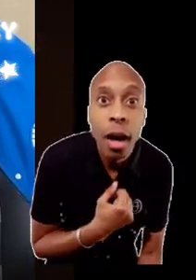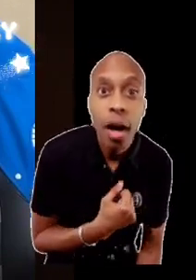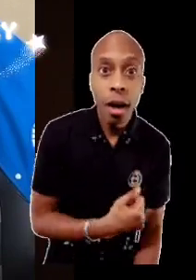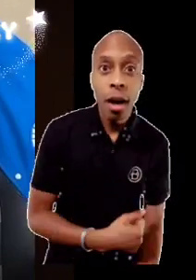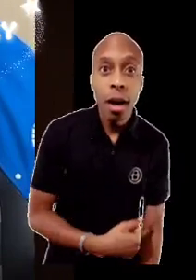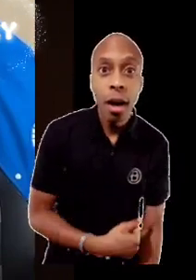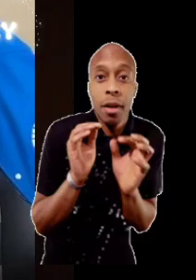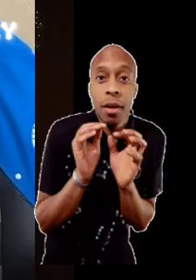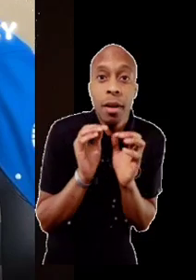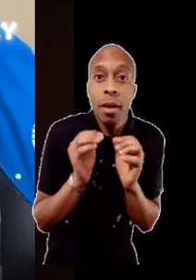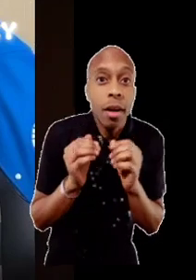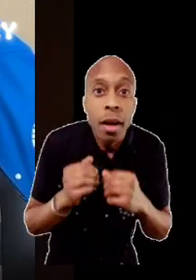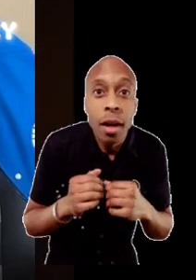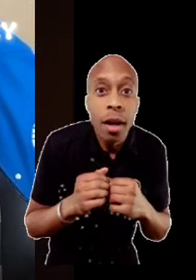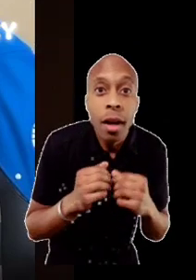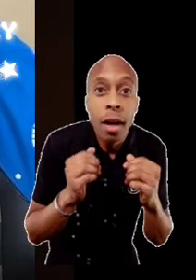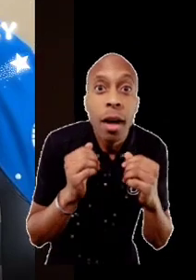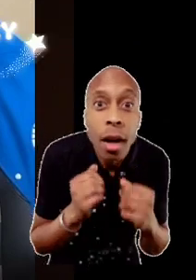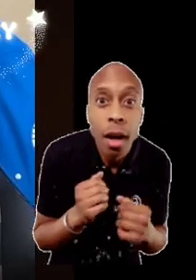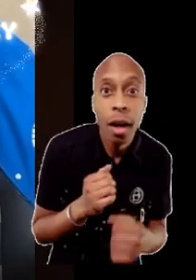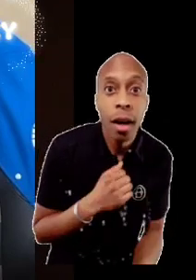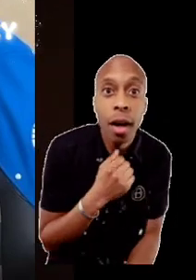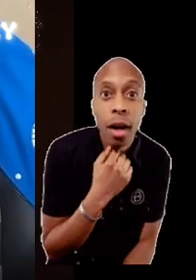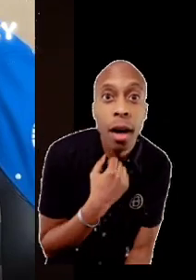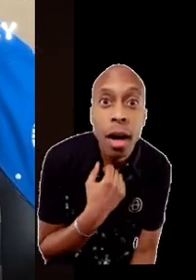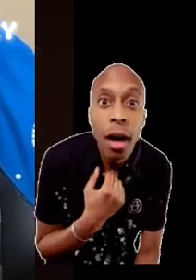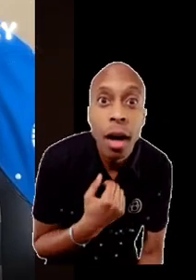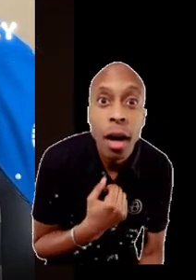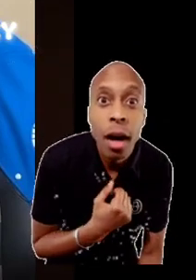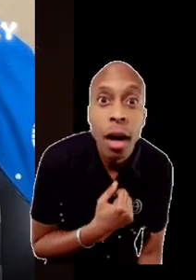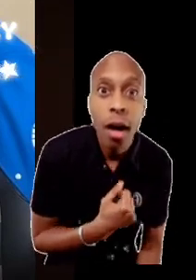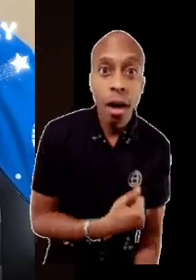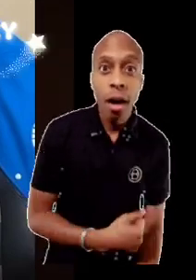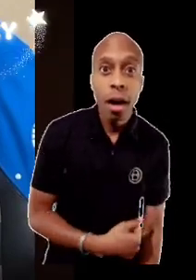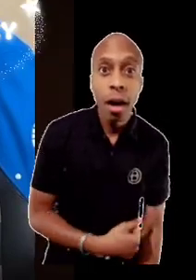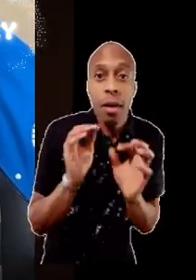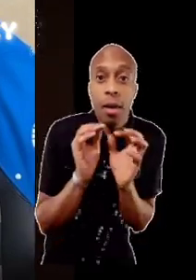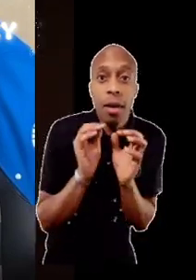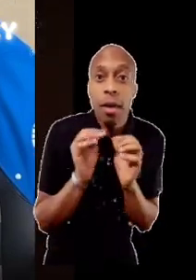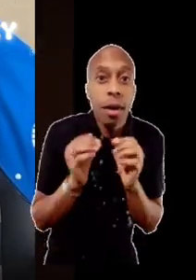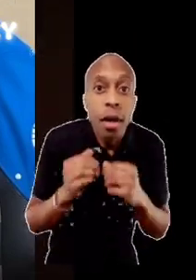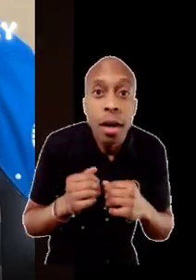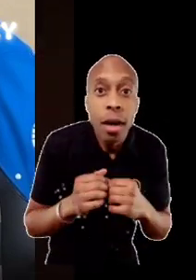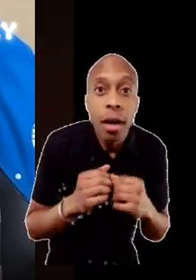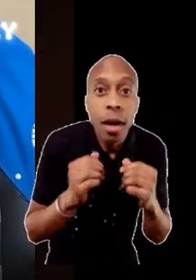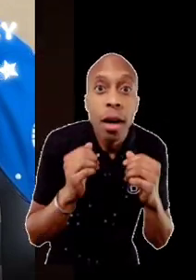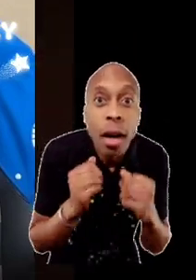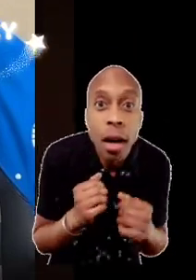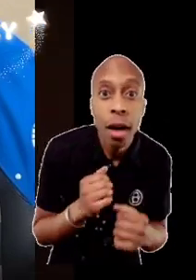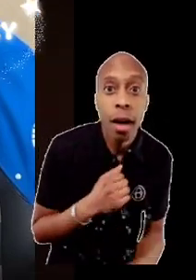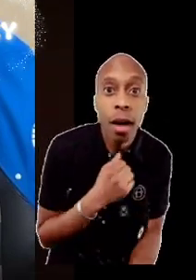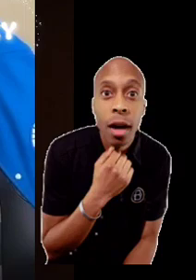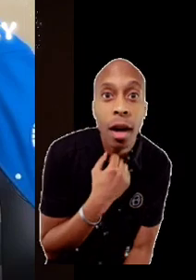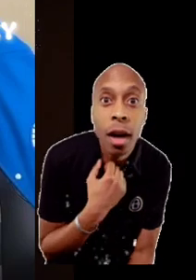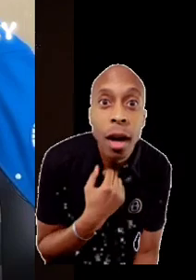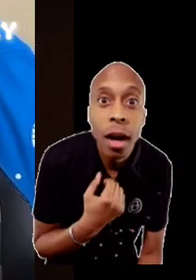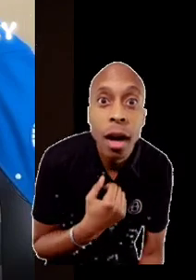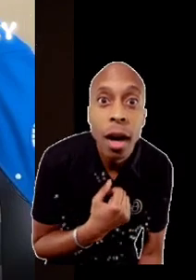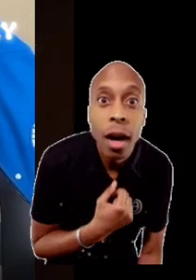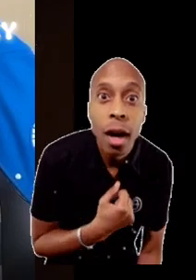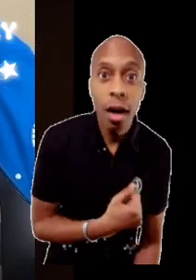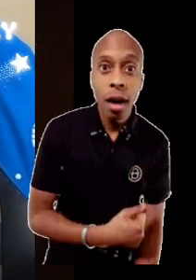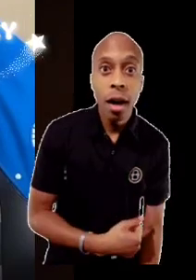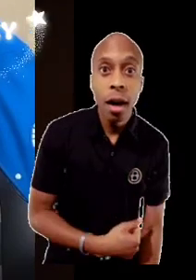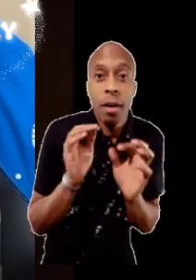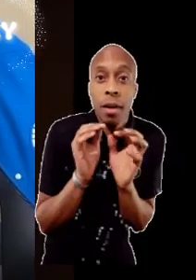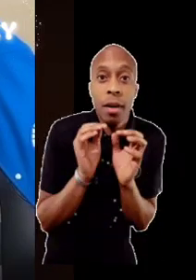You all are dividing. The man divided already. That's why you have one God with a lot of different names,